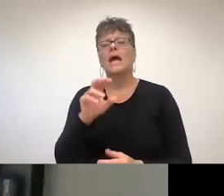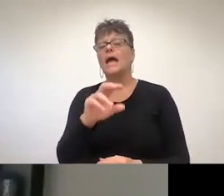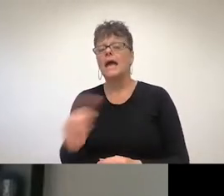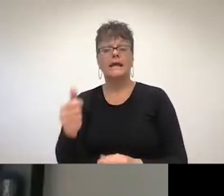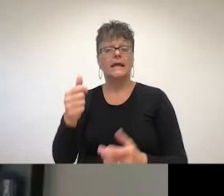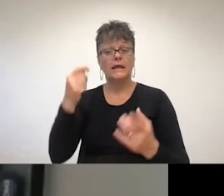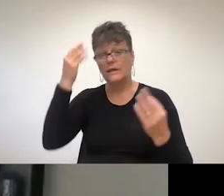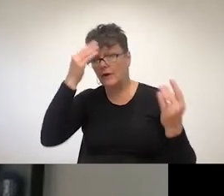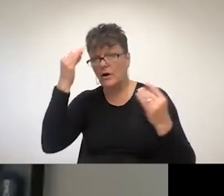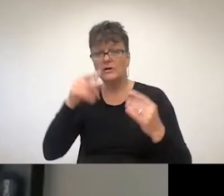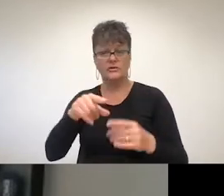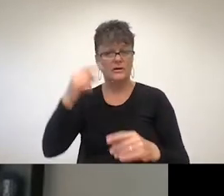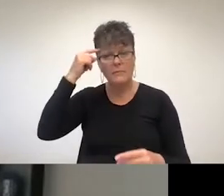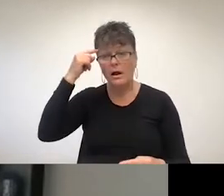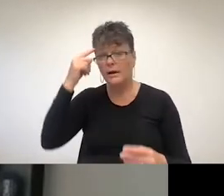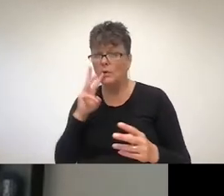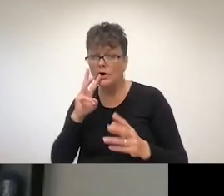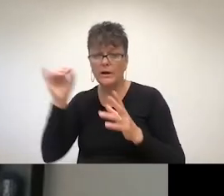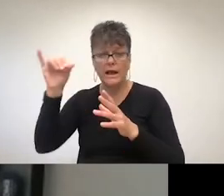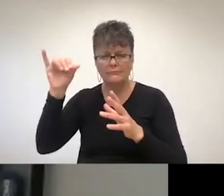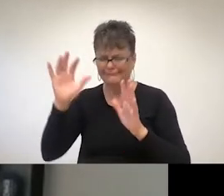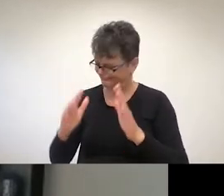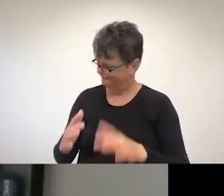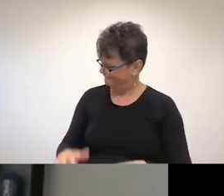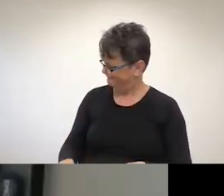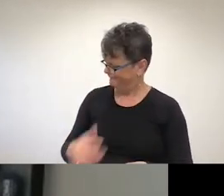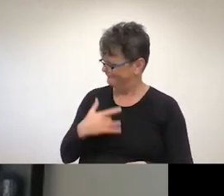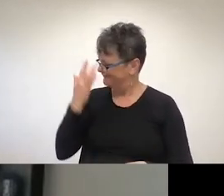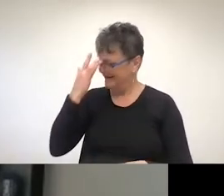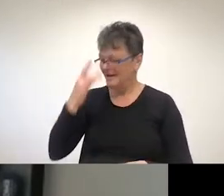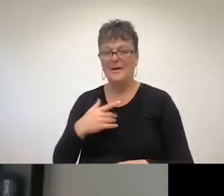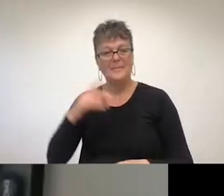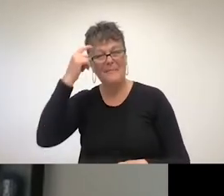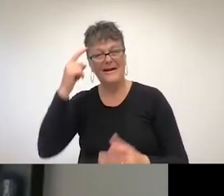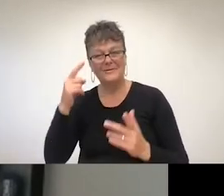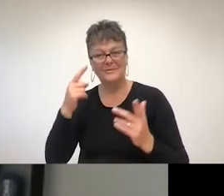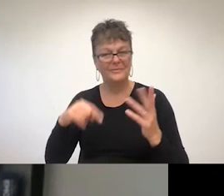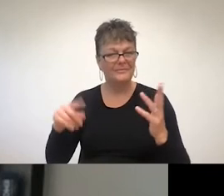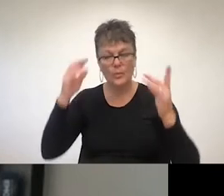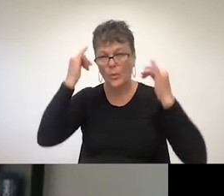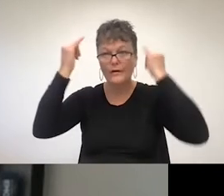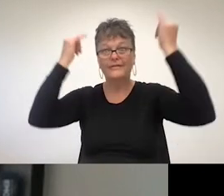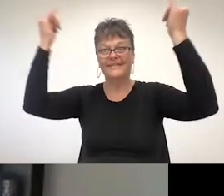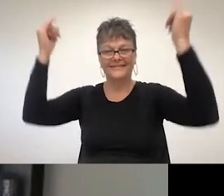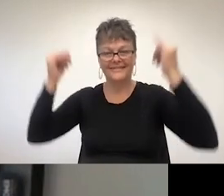mind wandering does so much. Absolutely, thank you, Laura. Other reflections at this time?